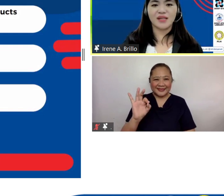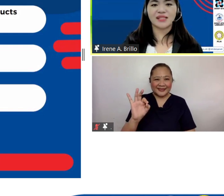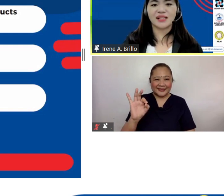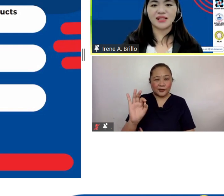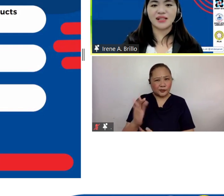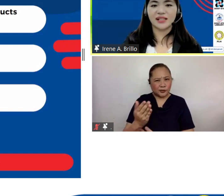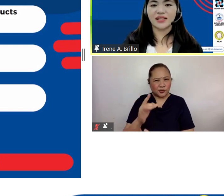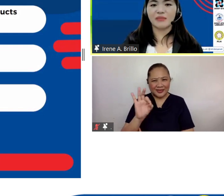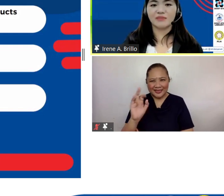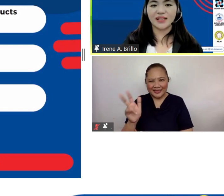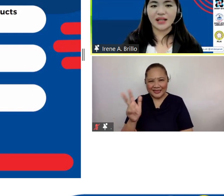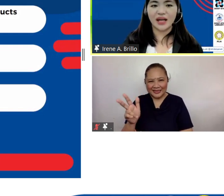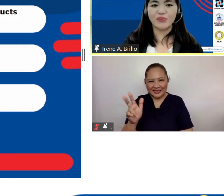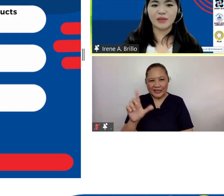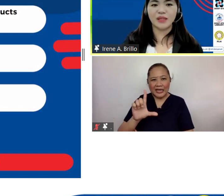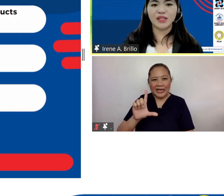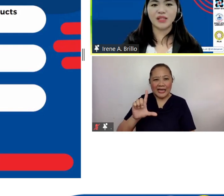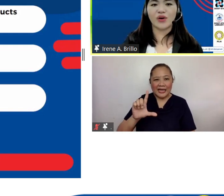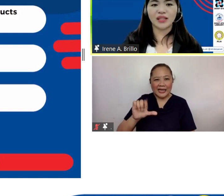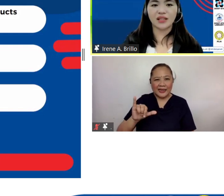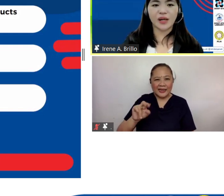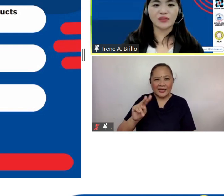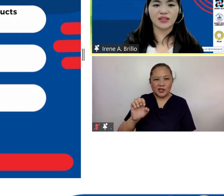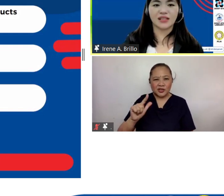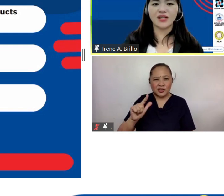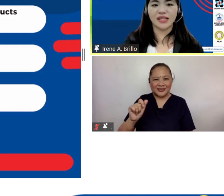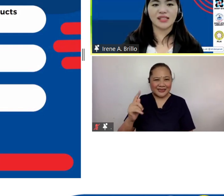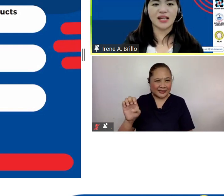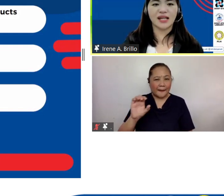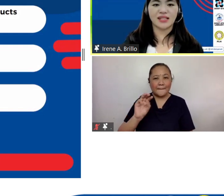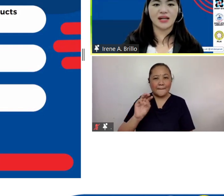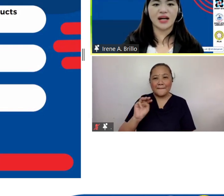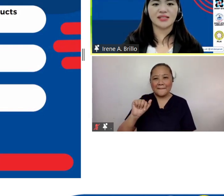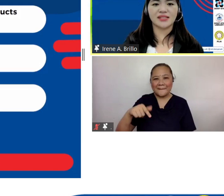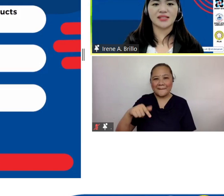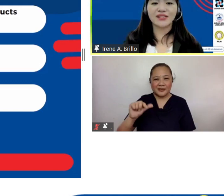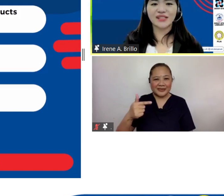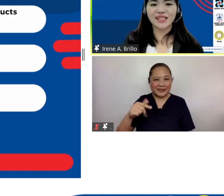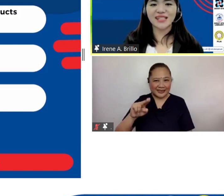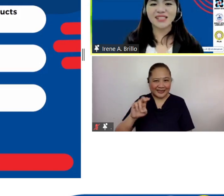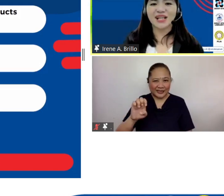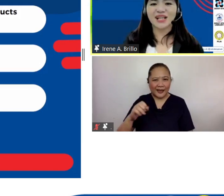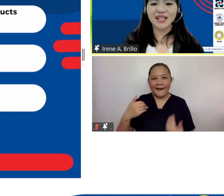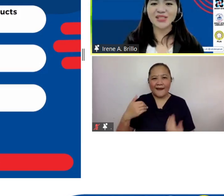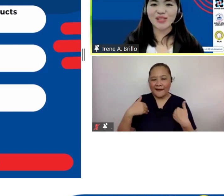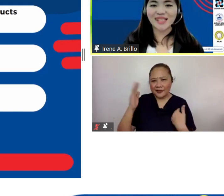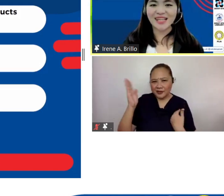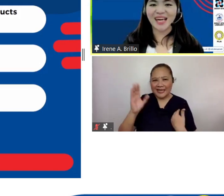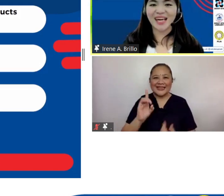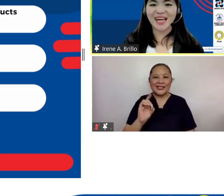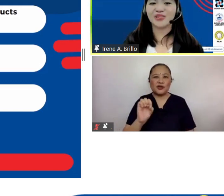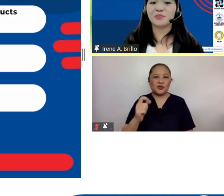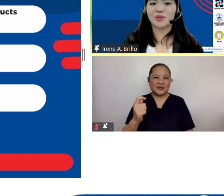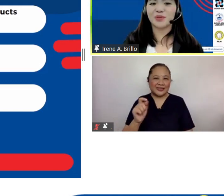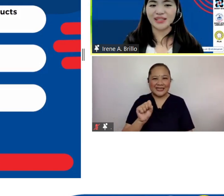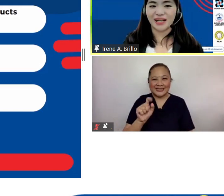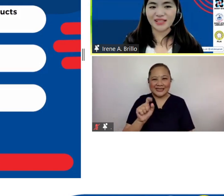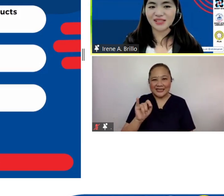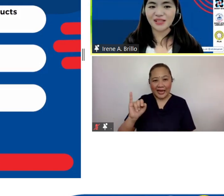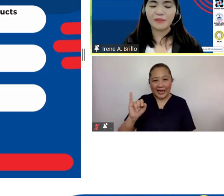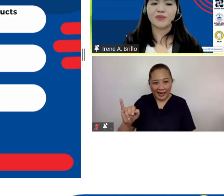Ms. Linderlit M. Maglake will be talking about the DOST-STII's services, resources, and